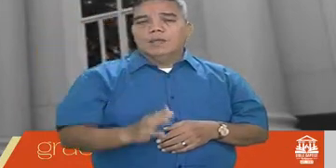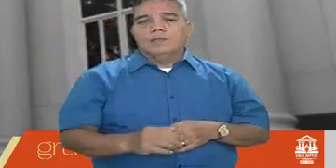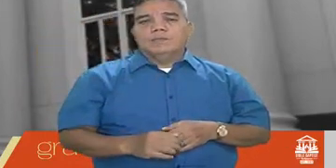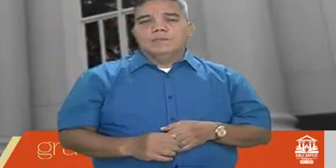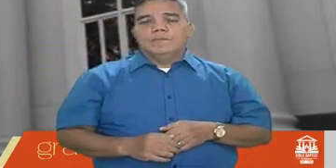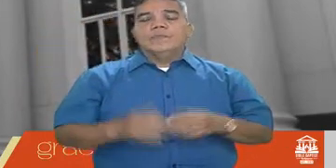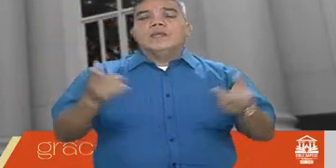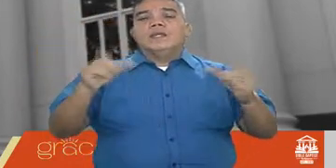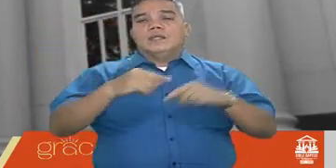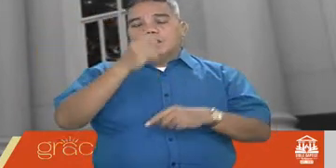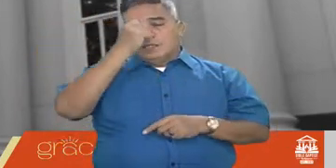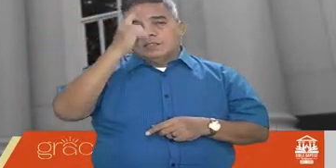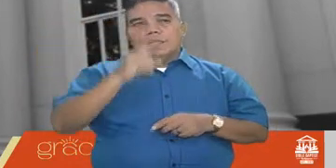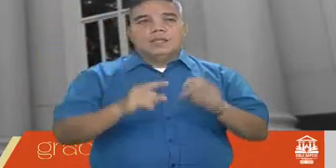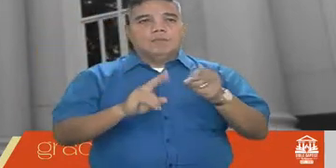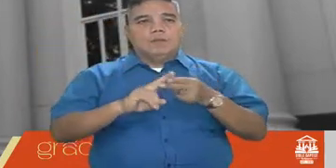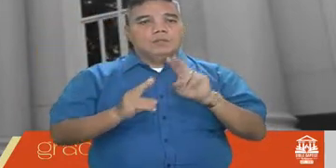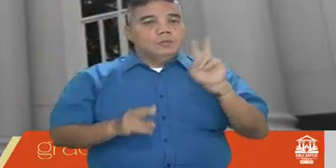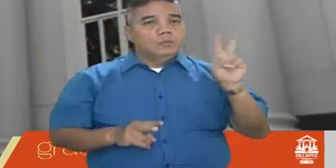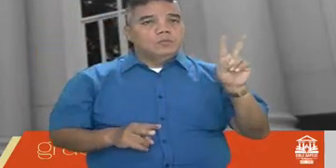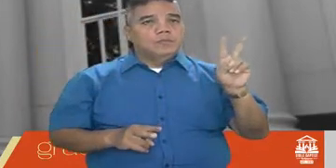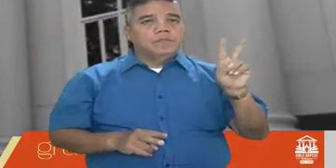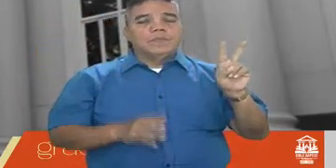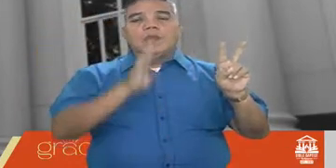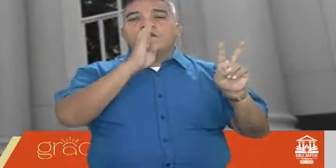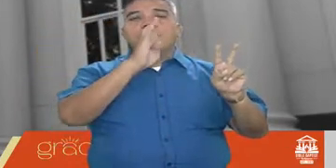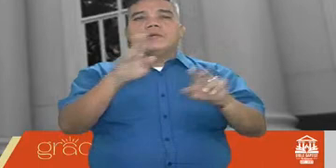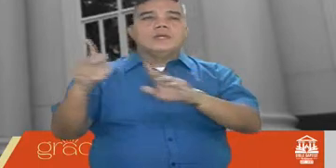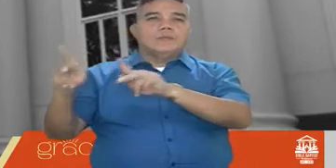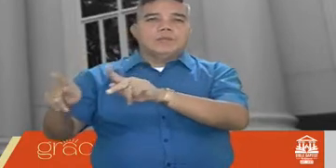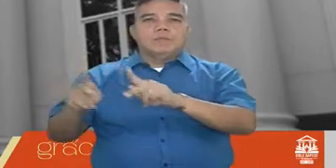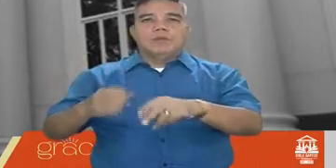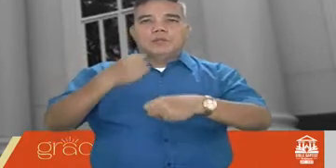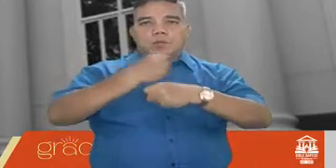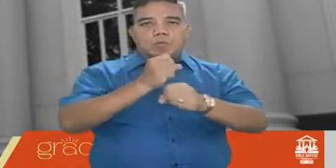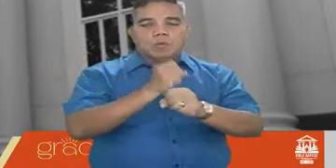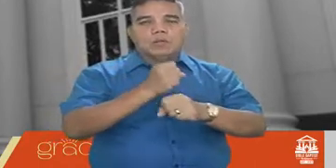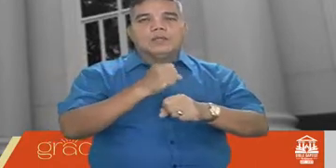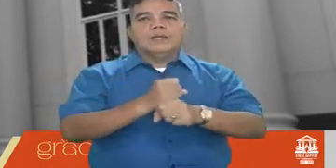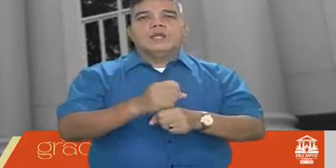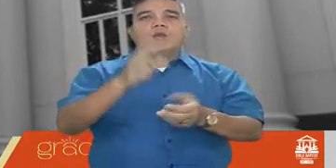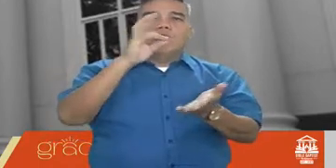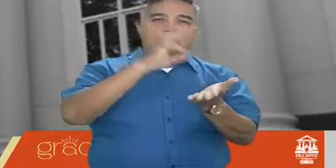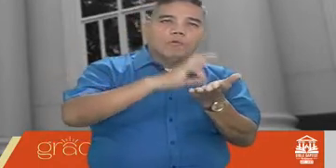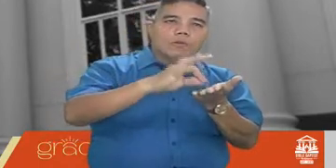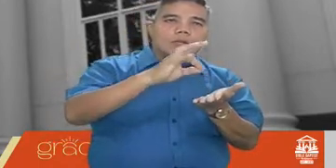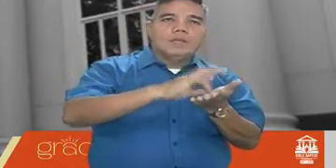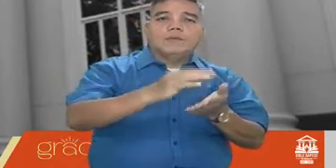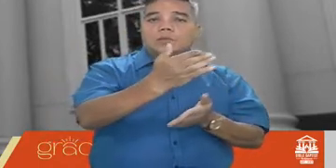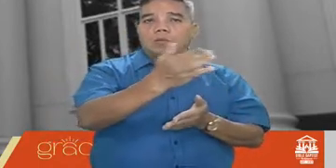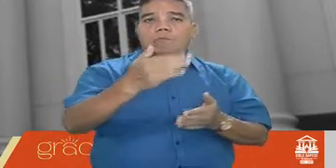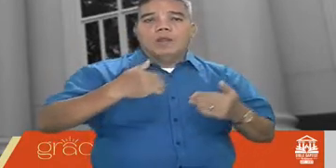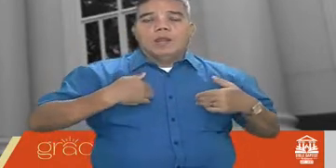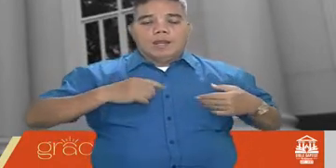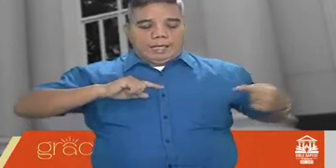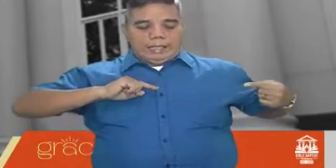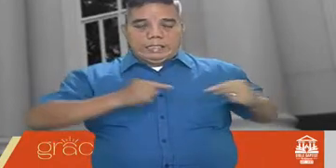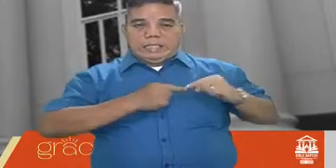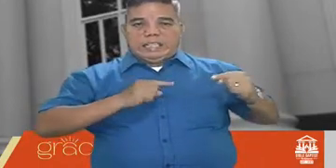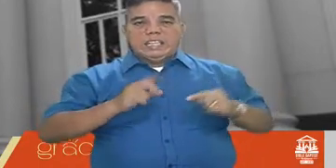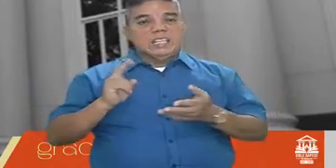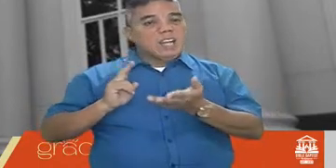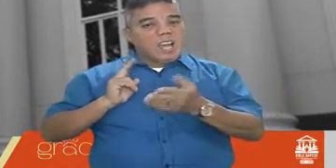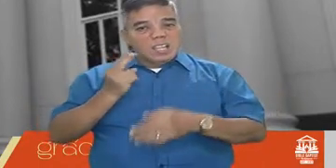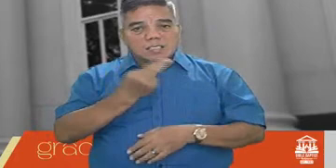The dangers, let us understand that. Number two, be prepared to work on forgiving those who have